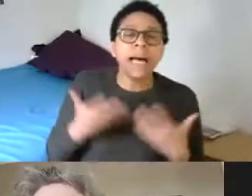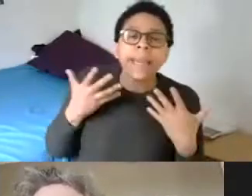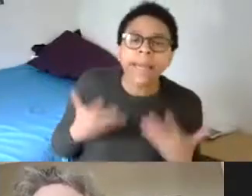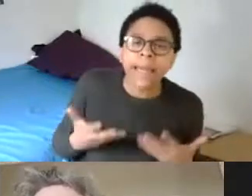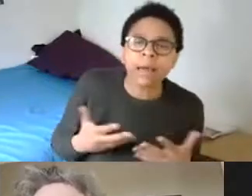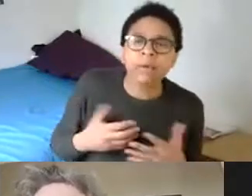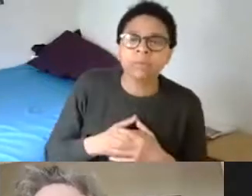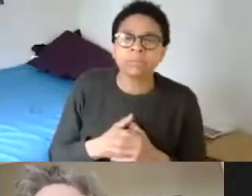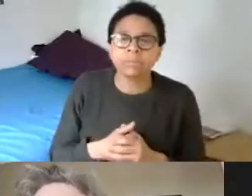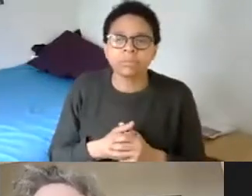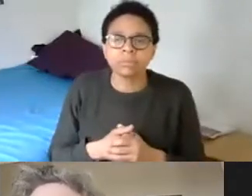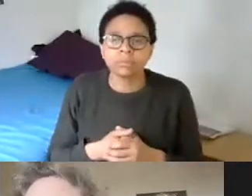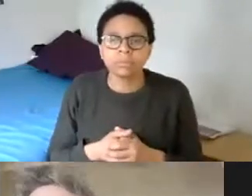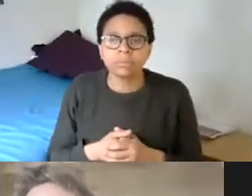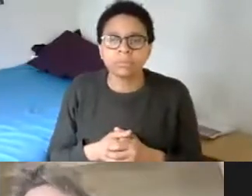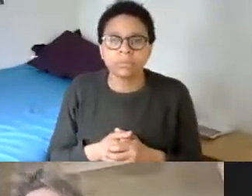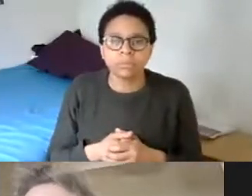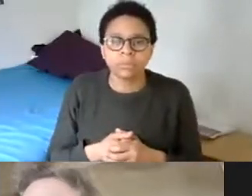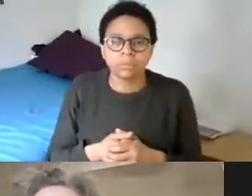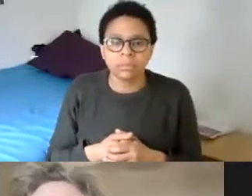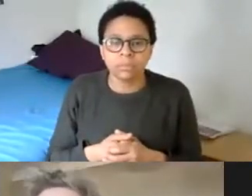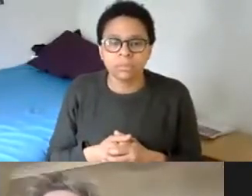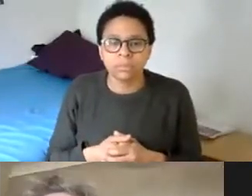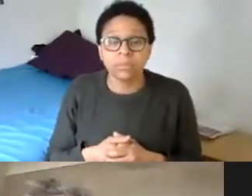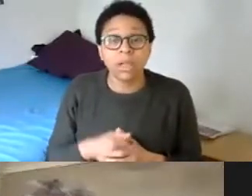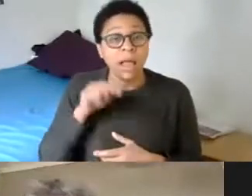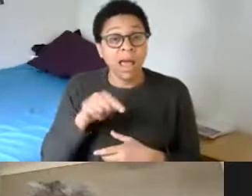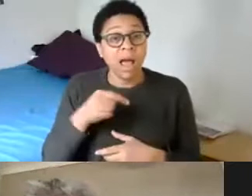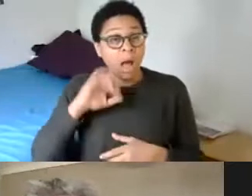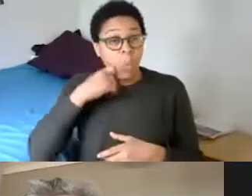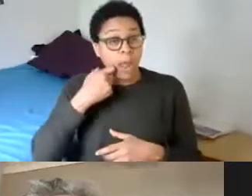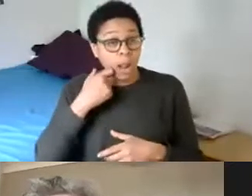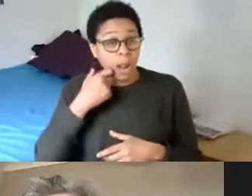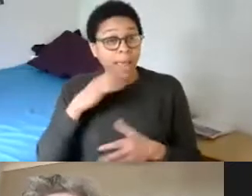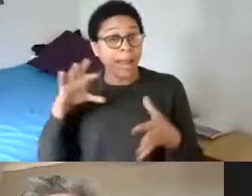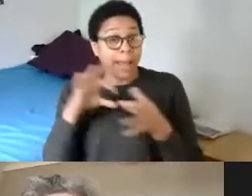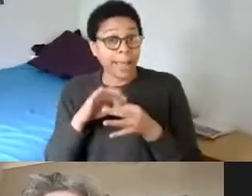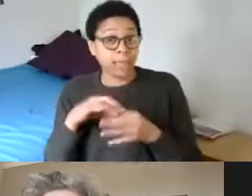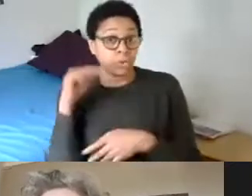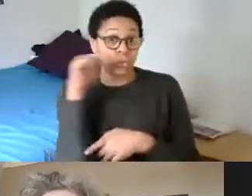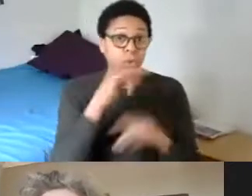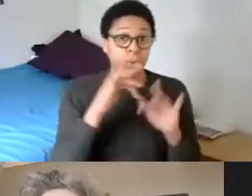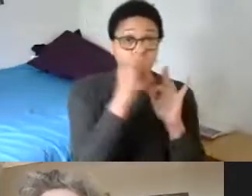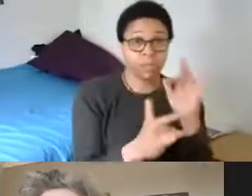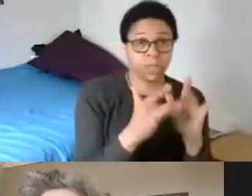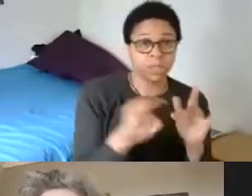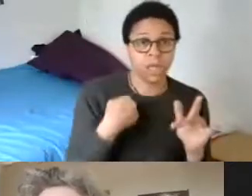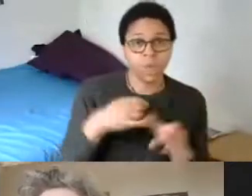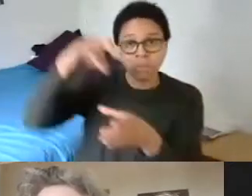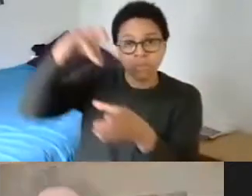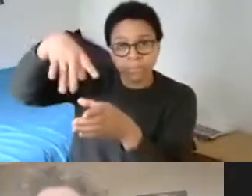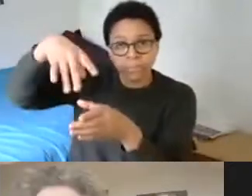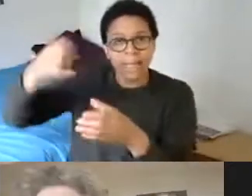to put the link to that website in the chat box as well. So you can copy